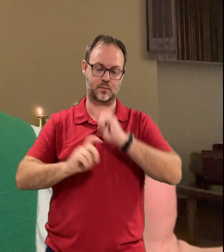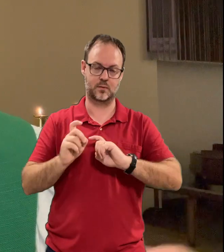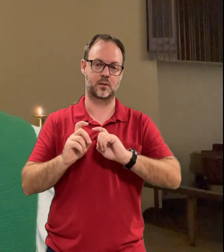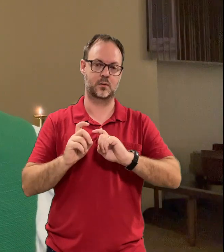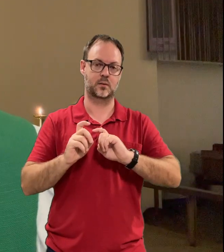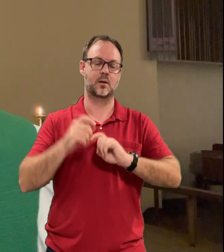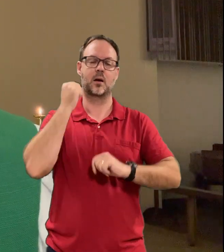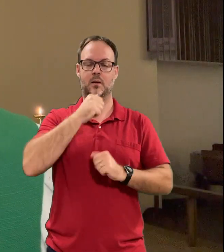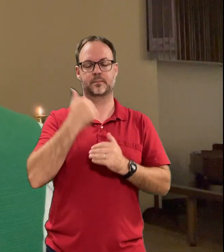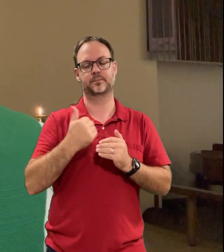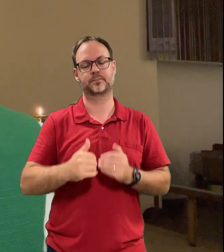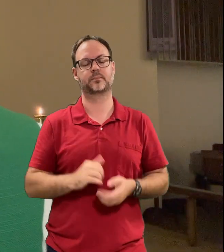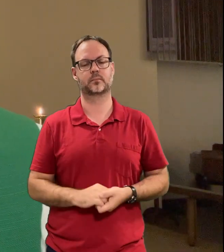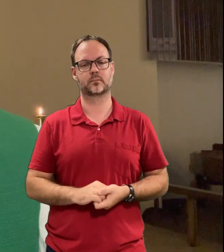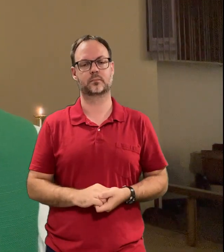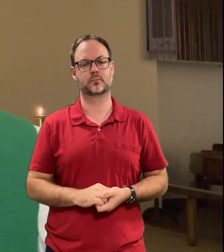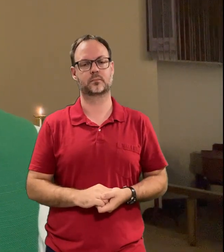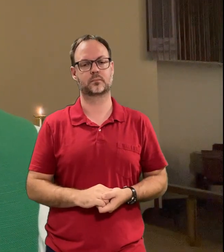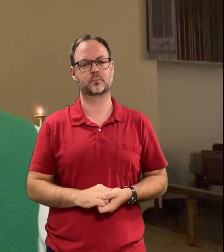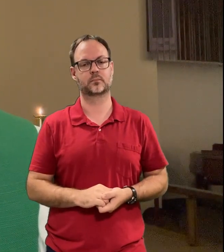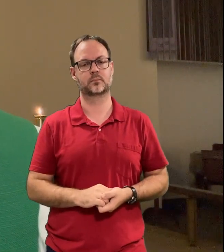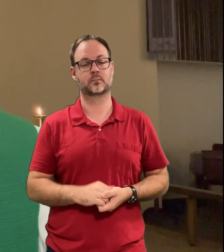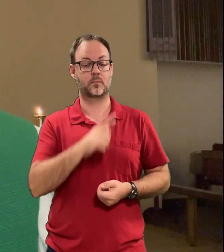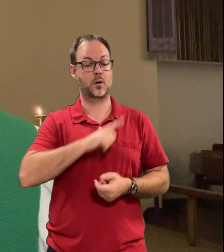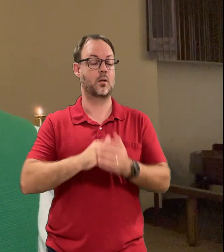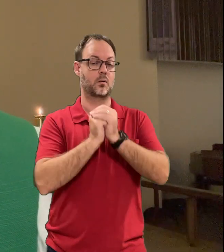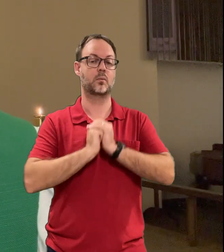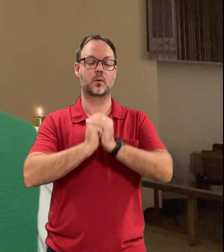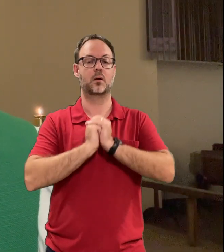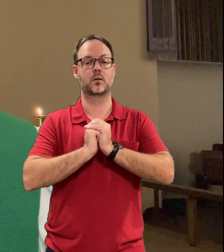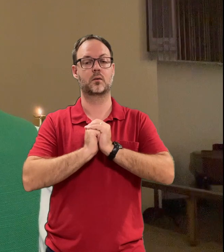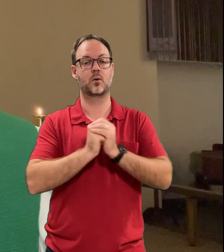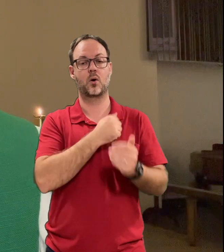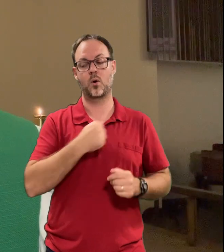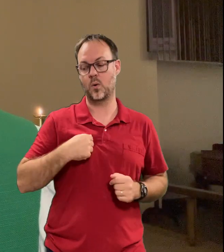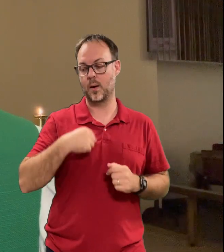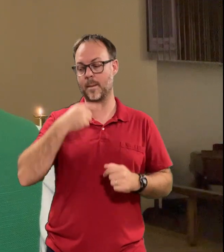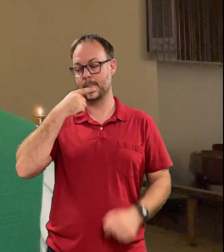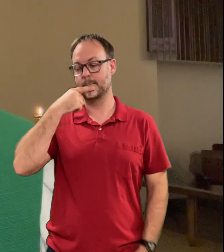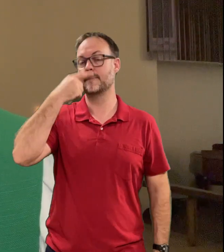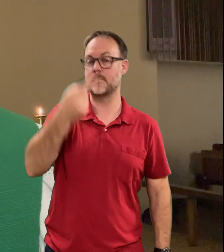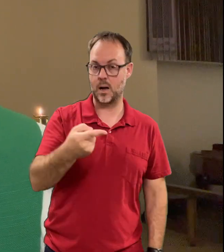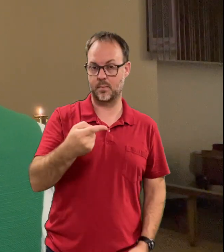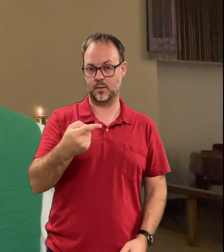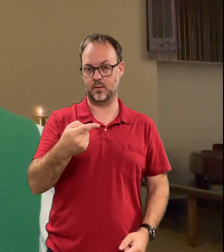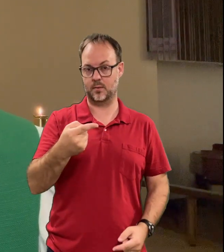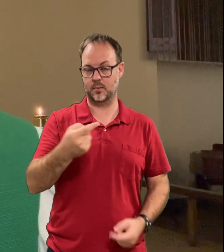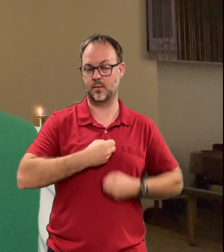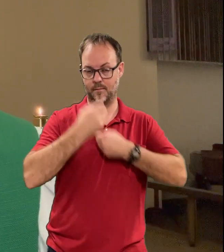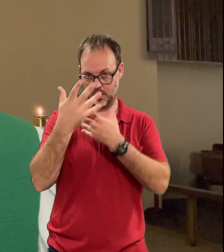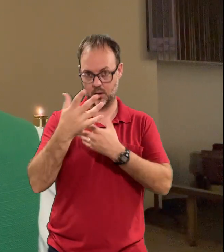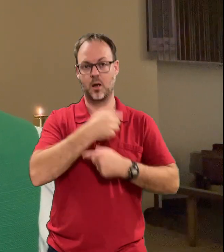who gives us our daily bread. In the Lord's Prayer, we publicly